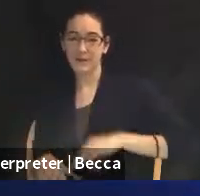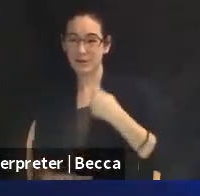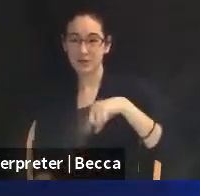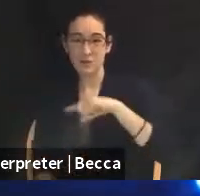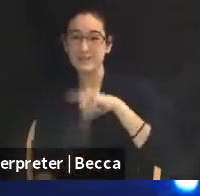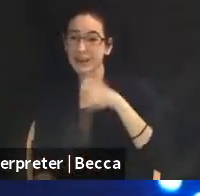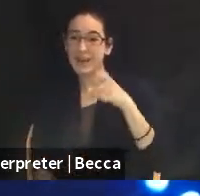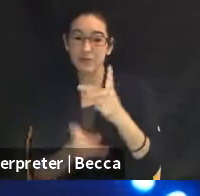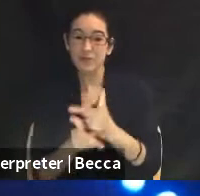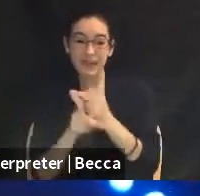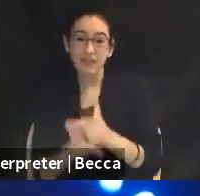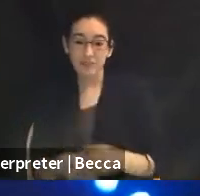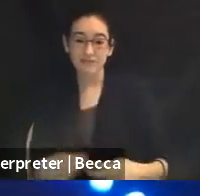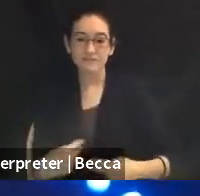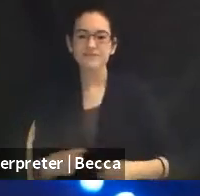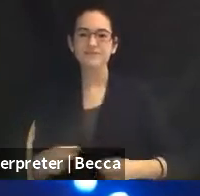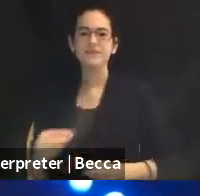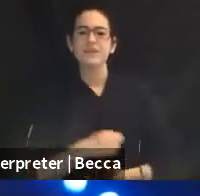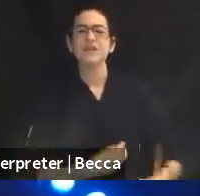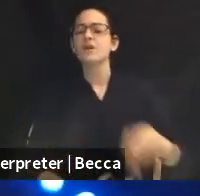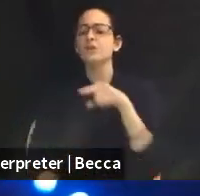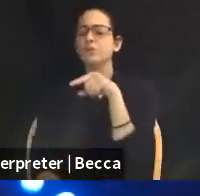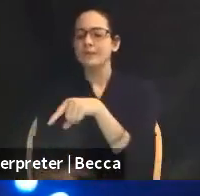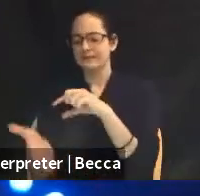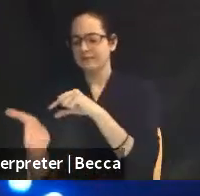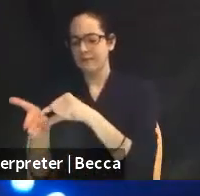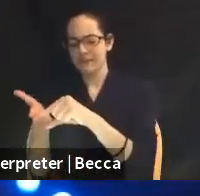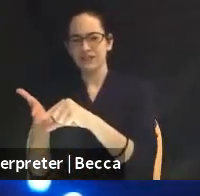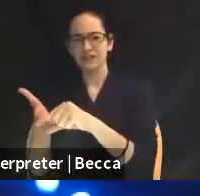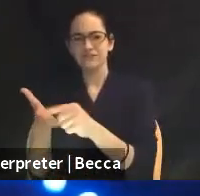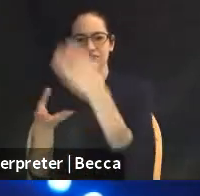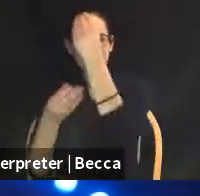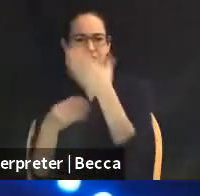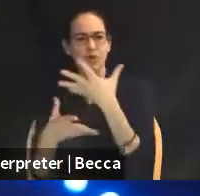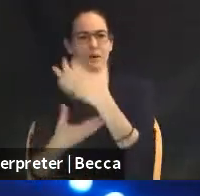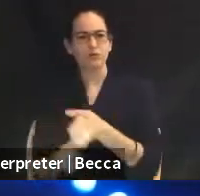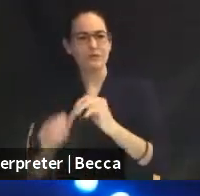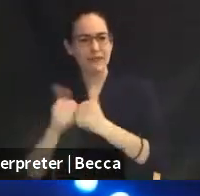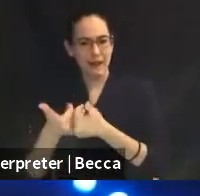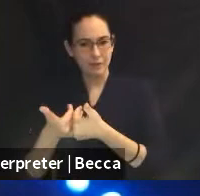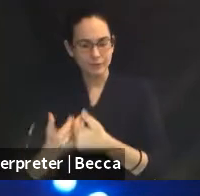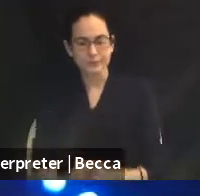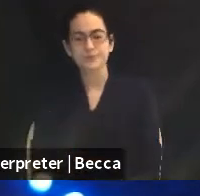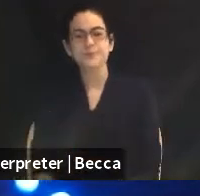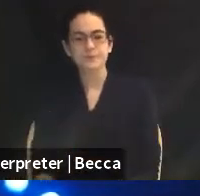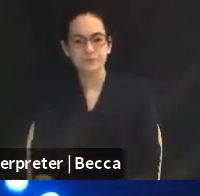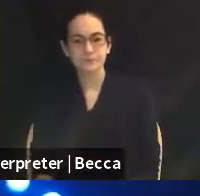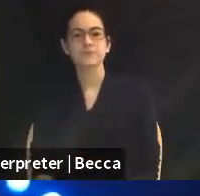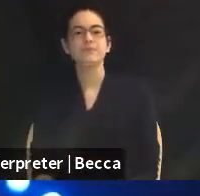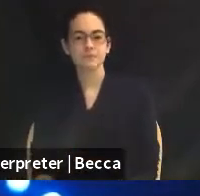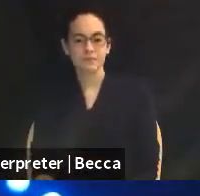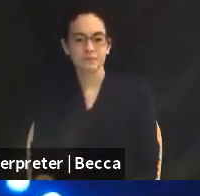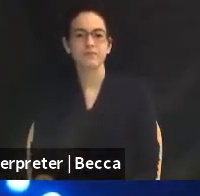So how does this passage inform us about trust? Remember, we're just kind of doing an overview this week before we dive into